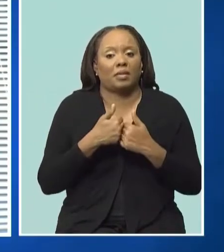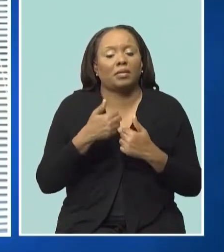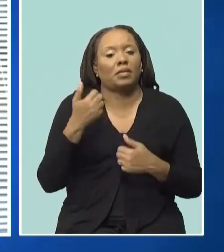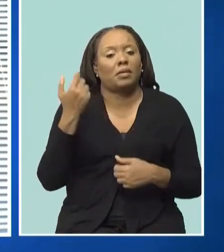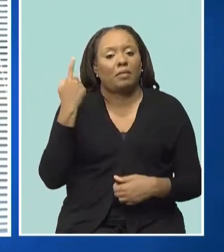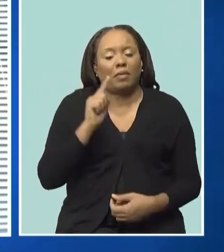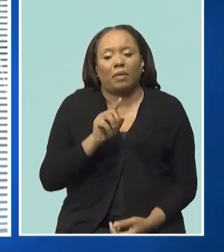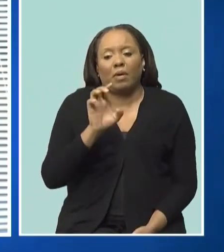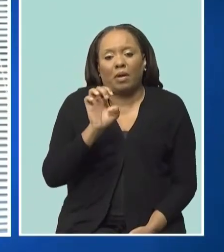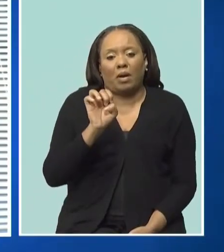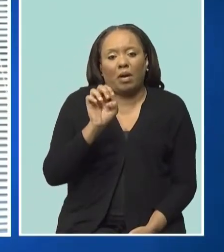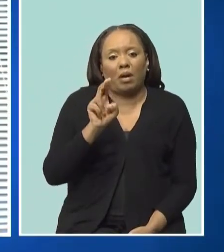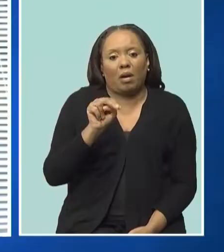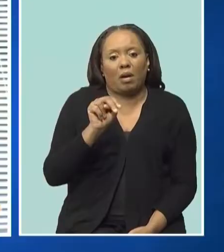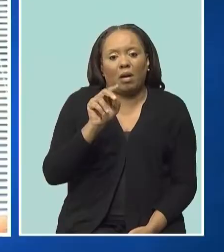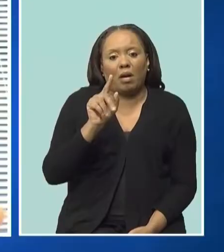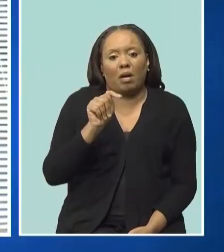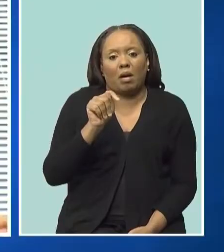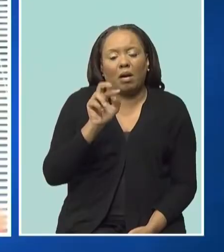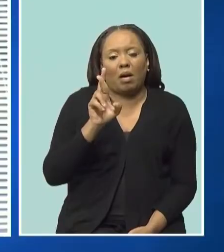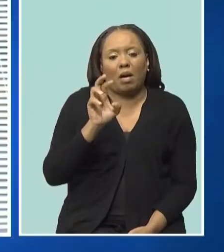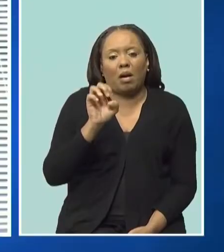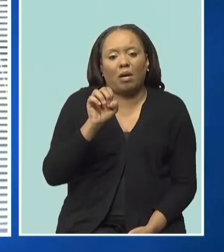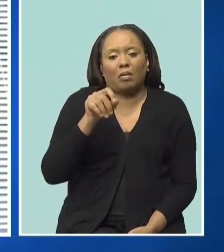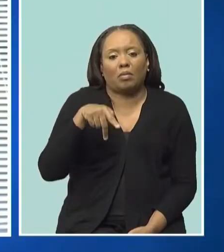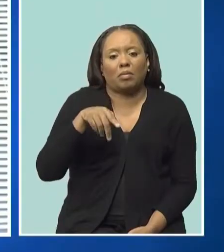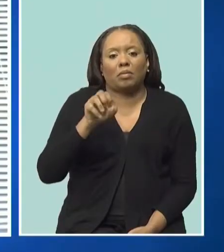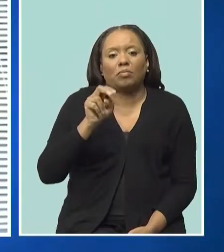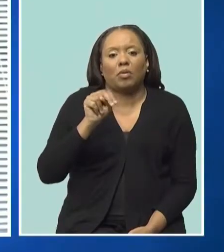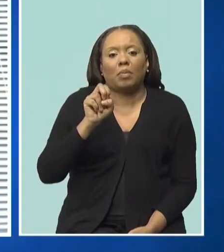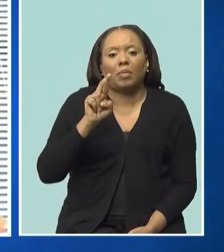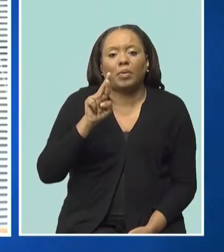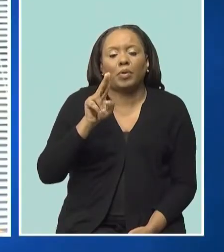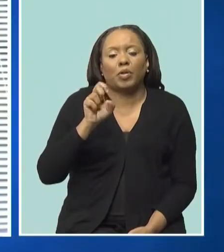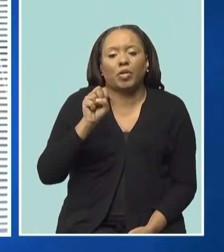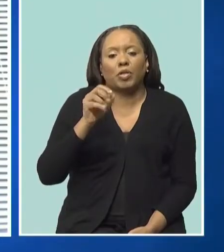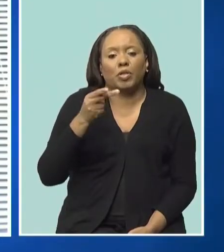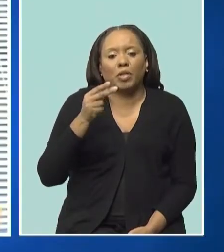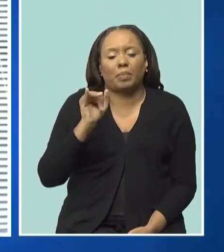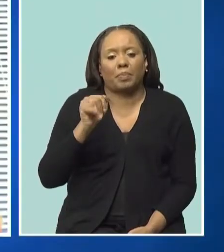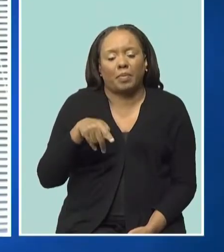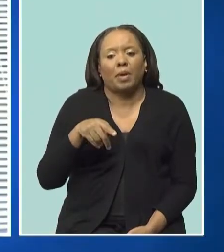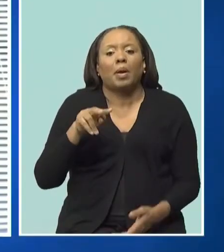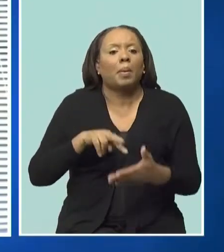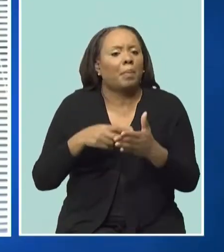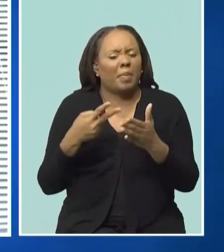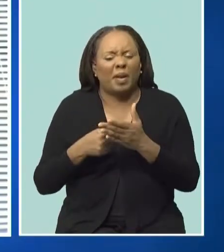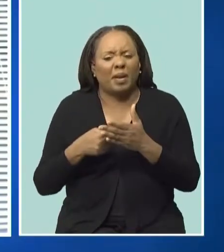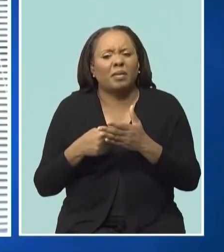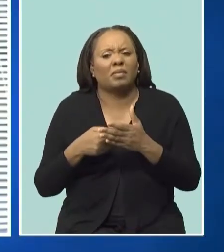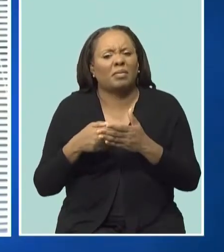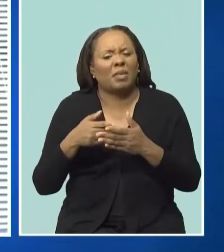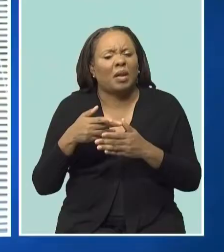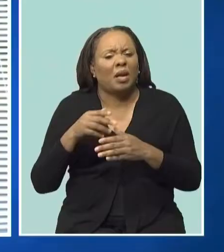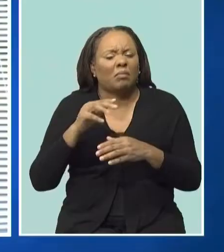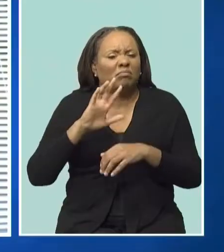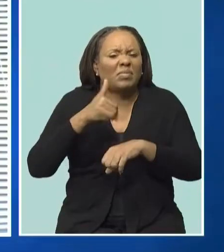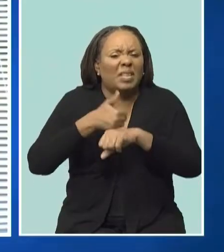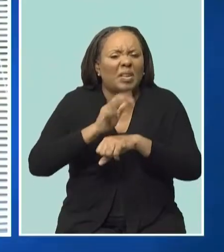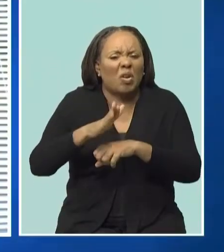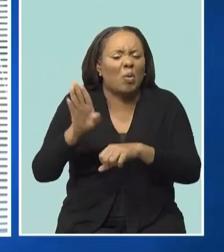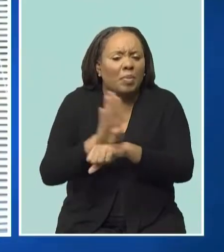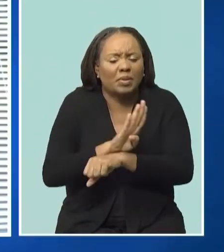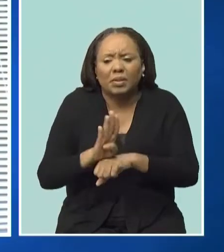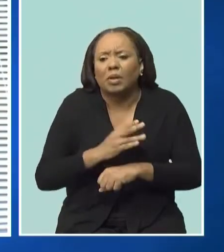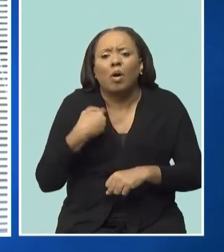will be asking Barbadians to come and pitch us an idea for a cultural endeavor. And we're going to support